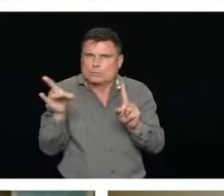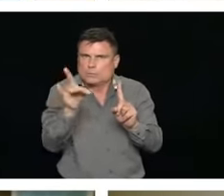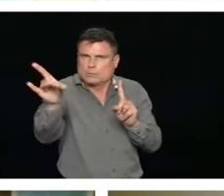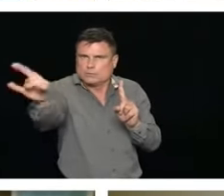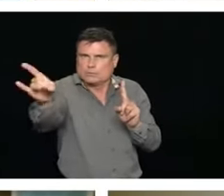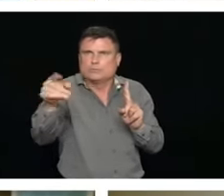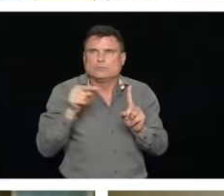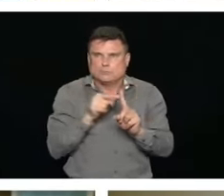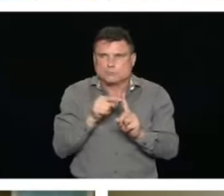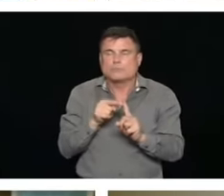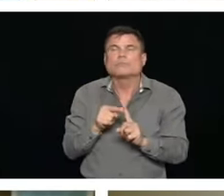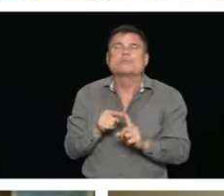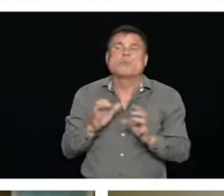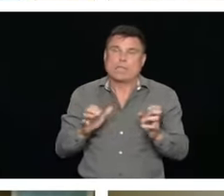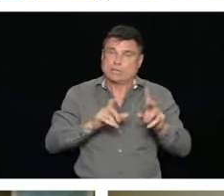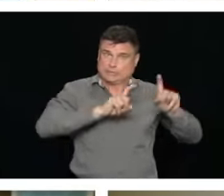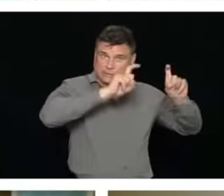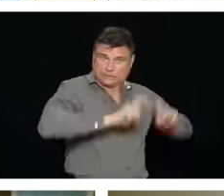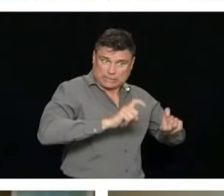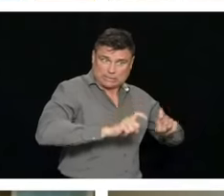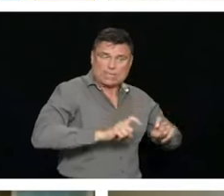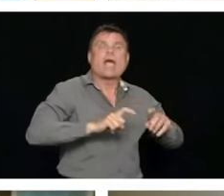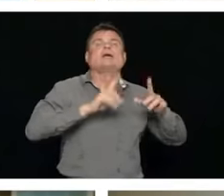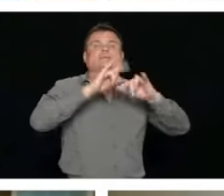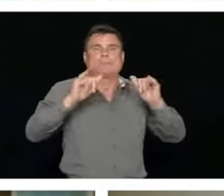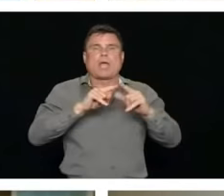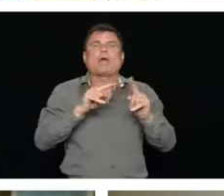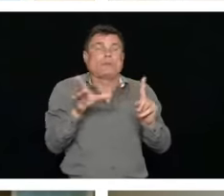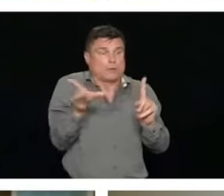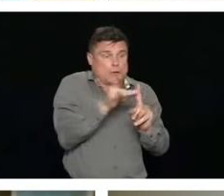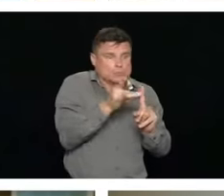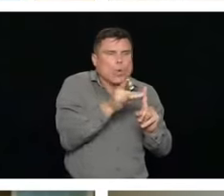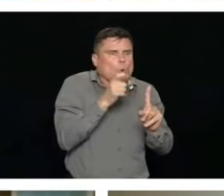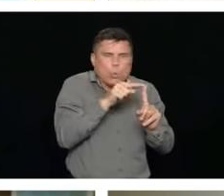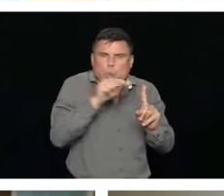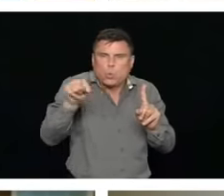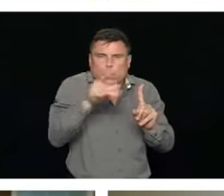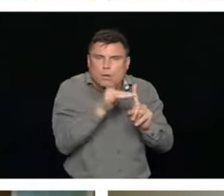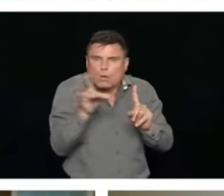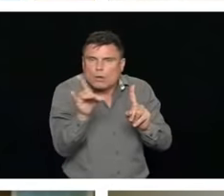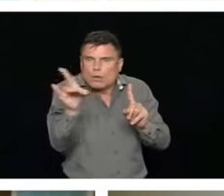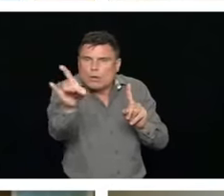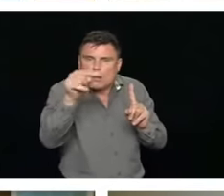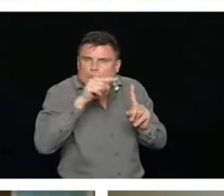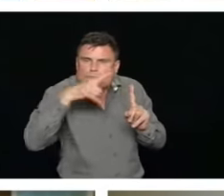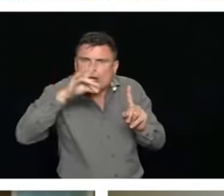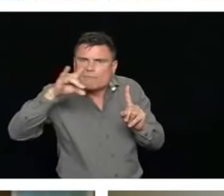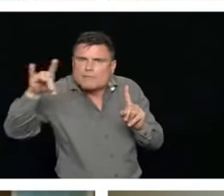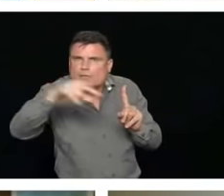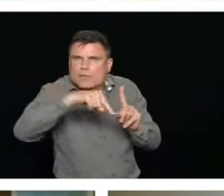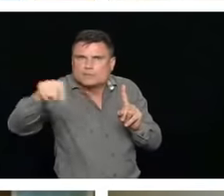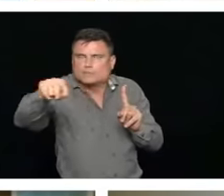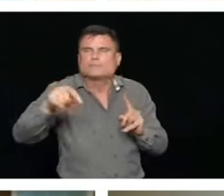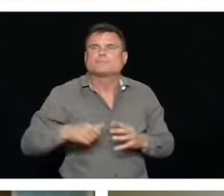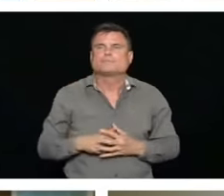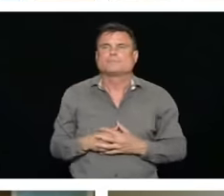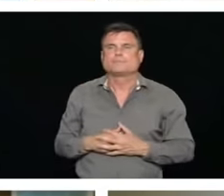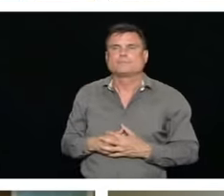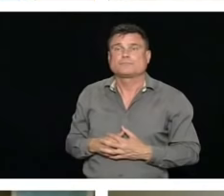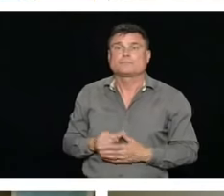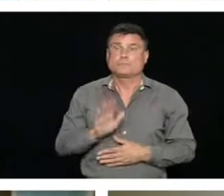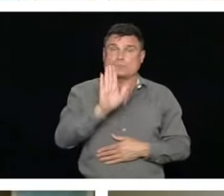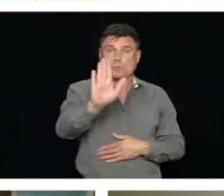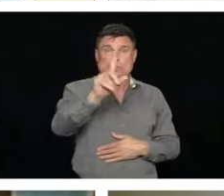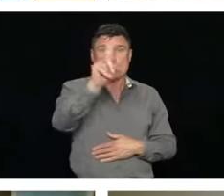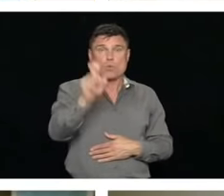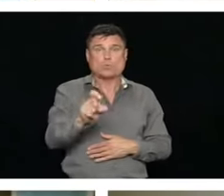To the question around graduation, I do want to let you know that these medical health officers are actually